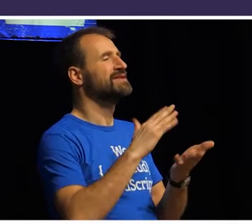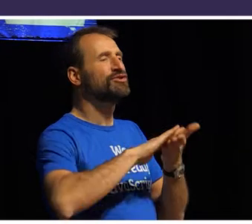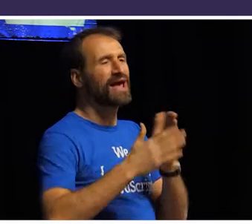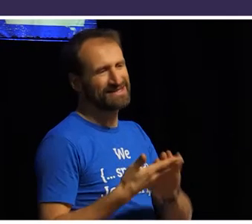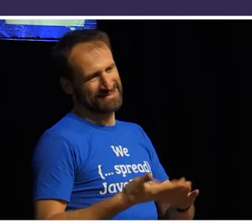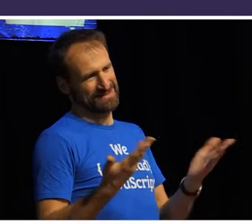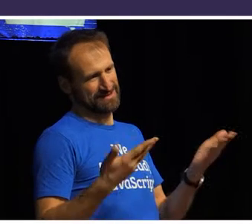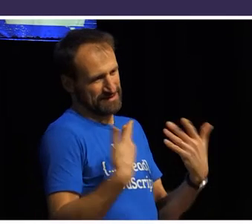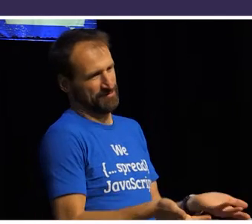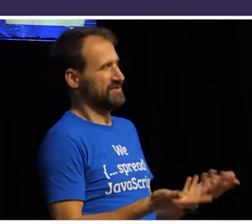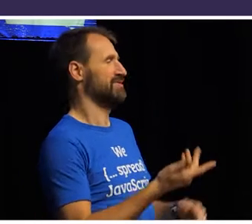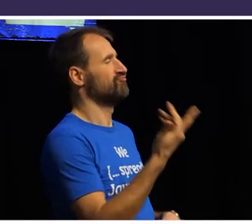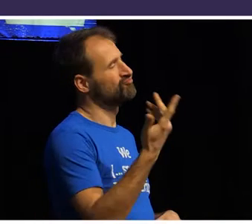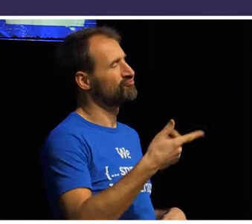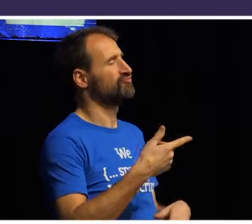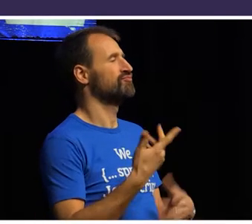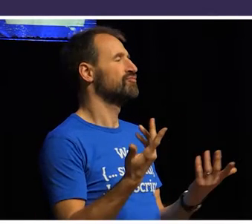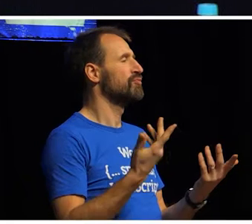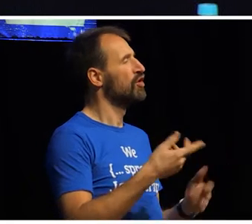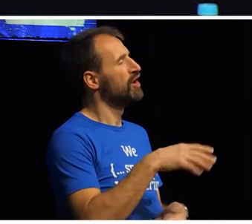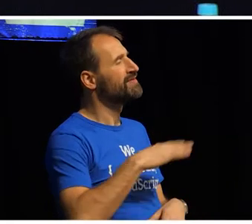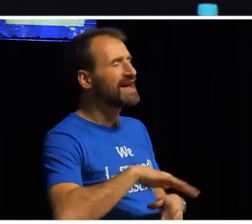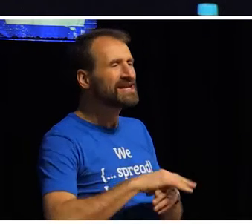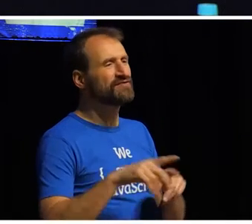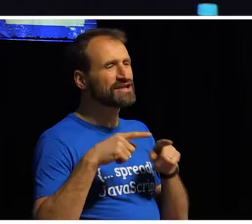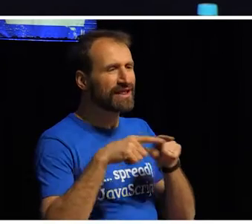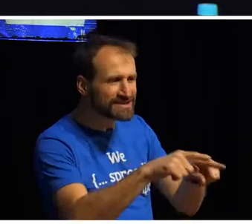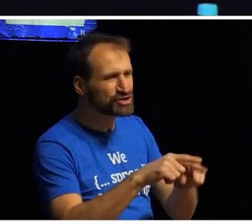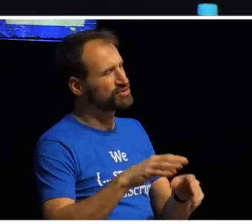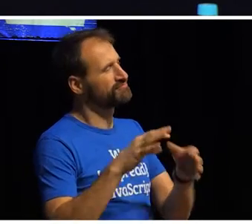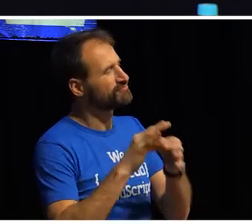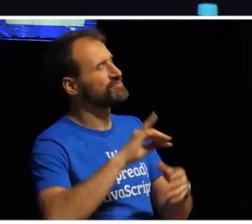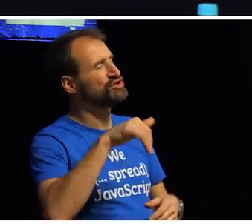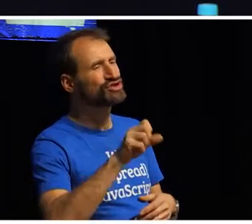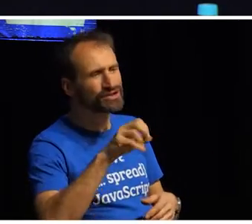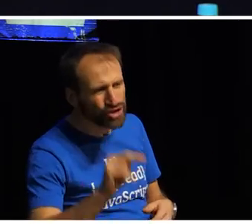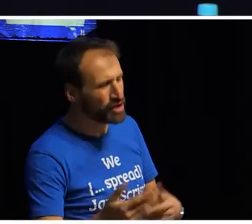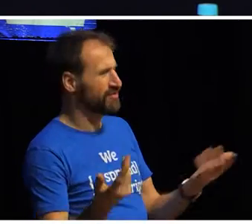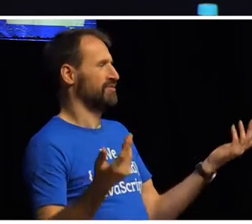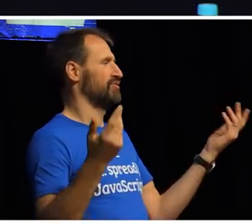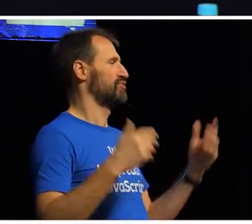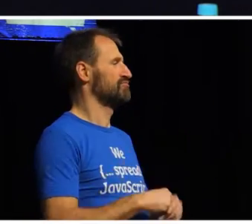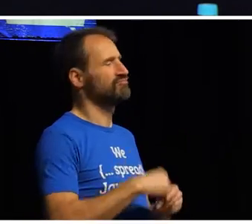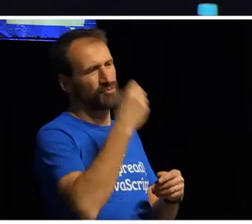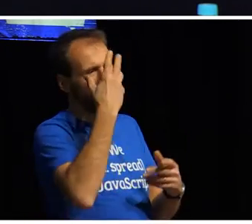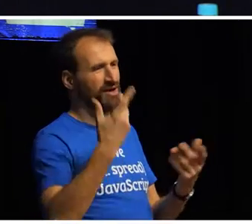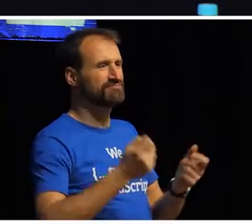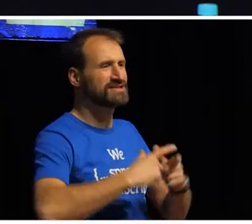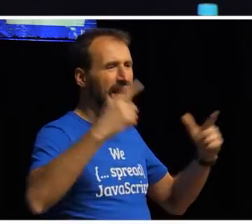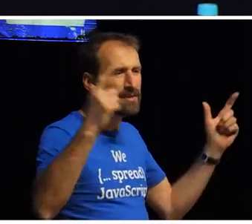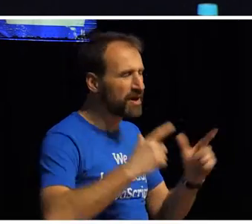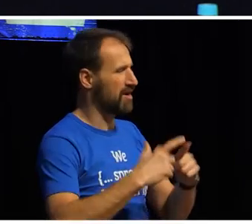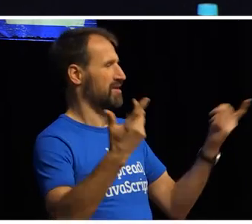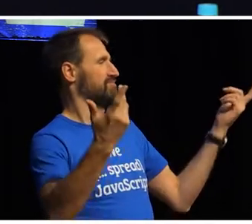management and native C relation with JSON and the fact that it's naturally scalable various sort of great